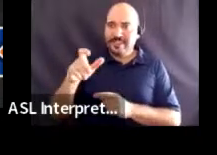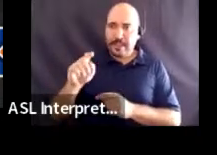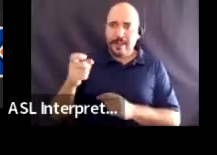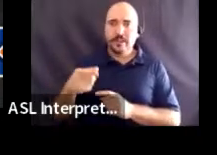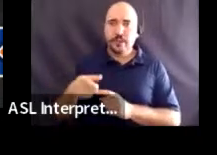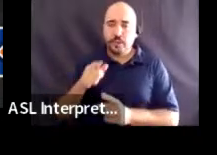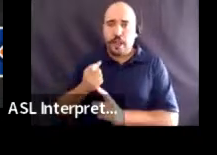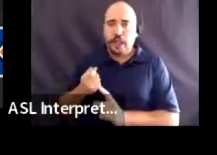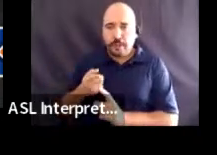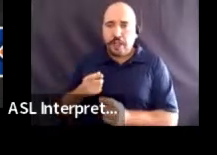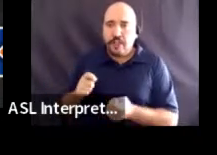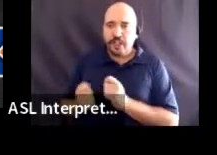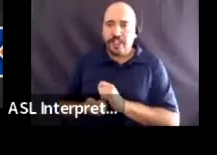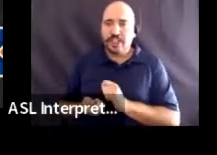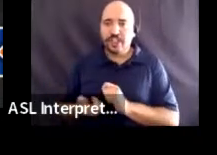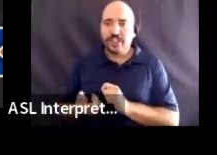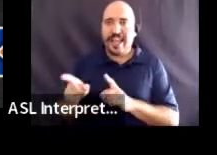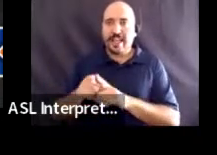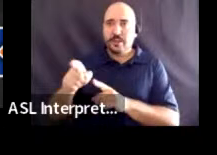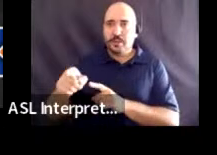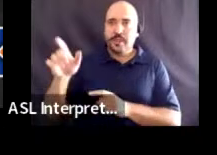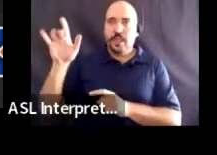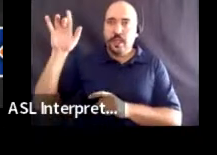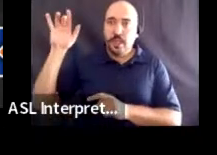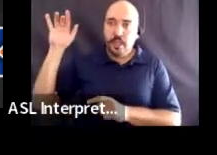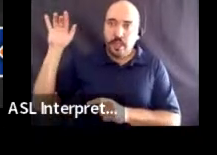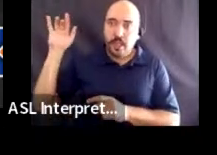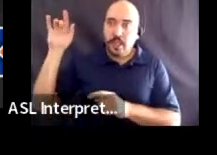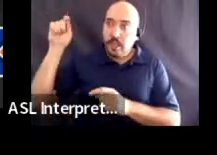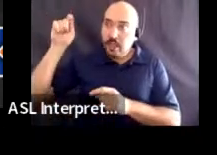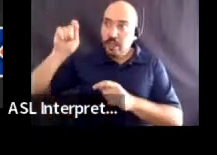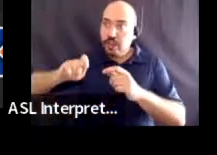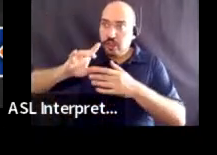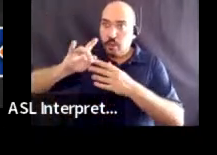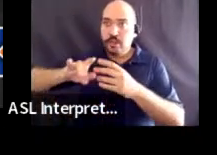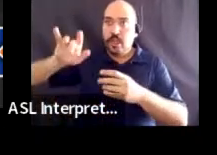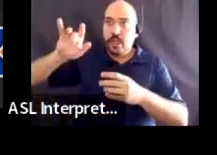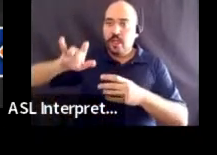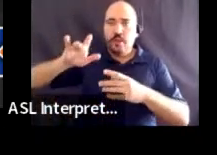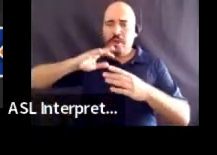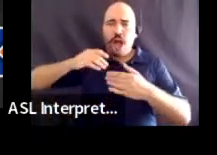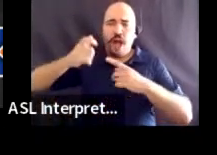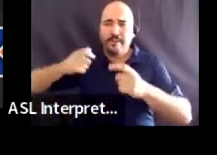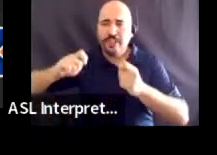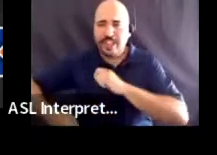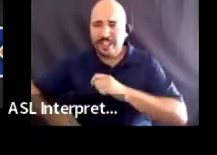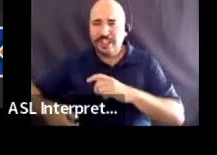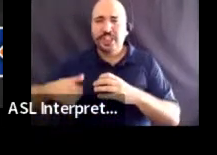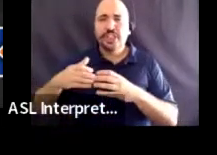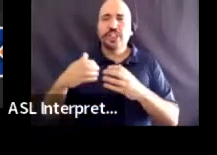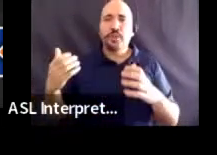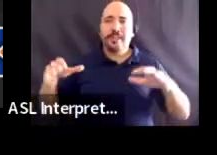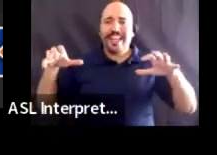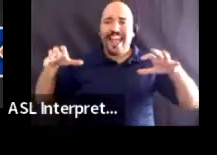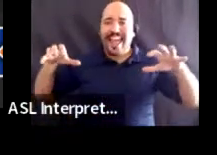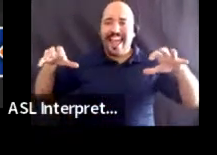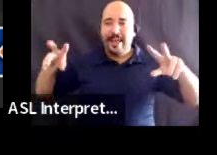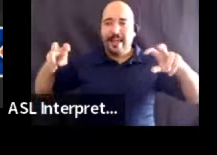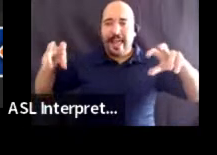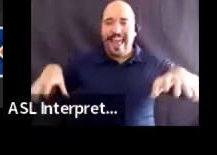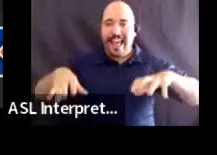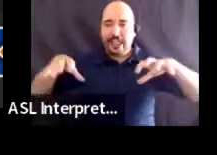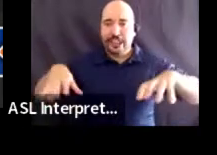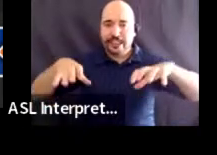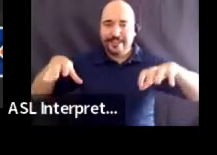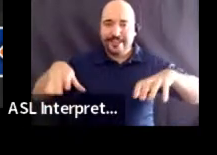triggering a change event as you step through the choices. And so, you know, that's just too much action.